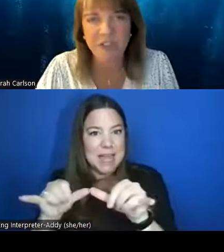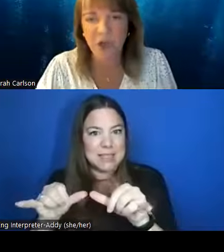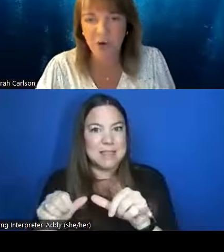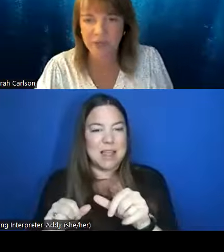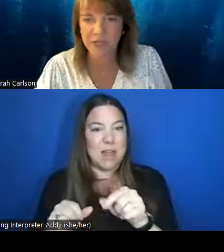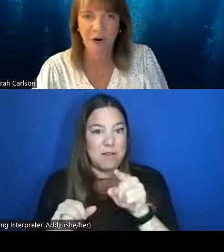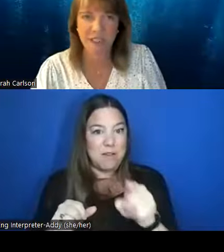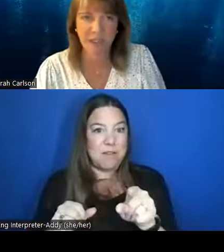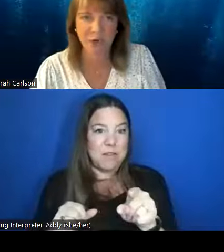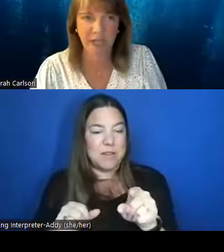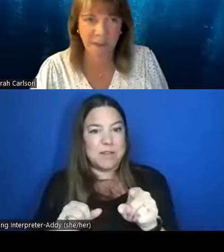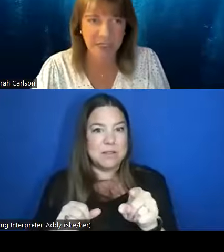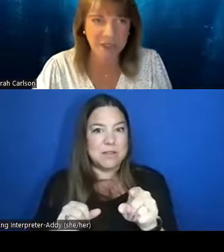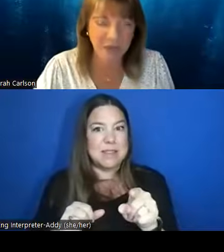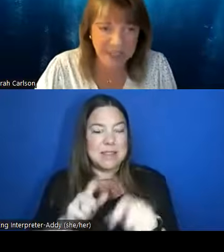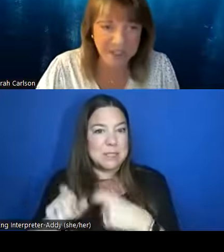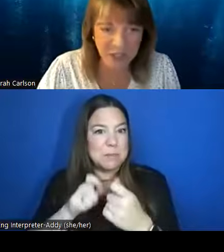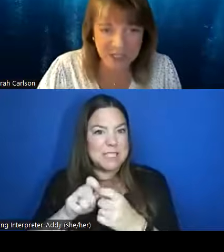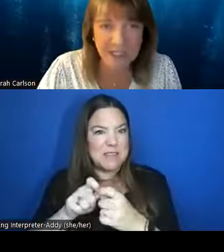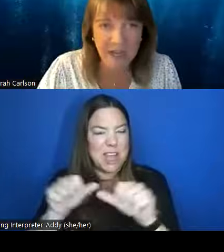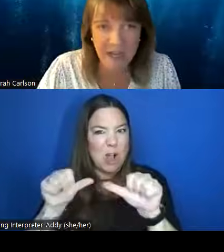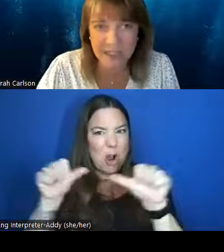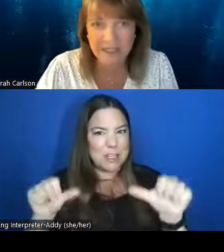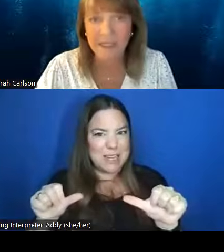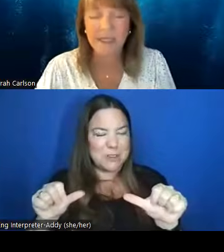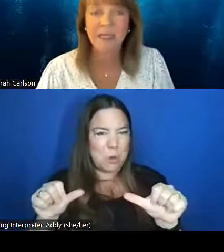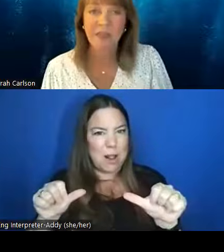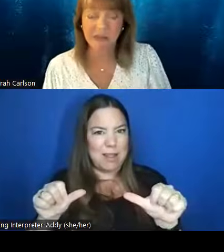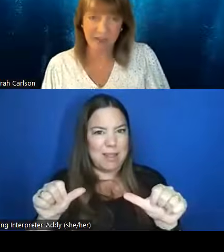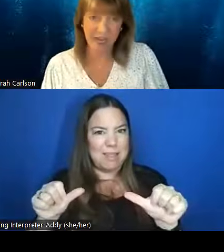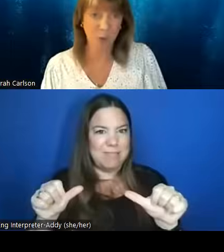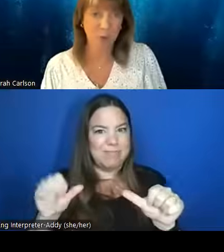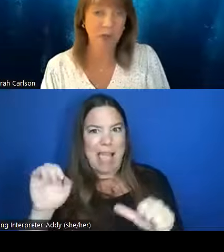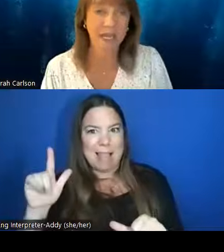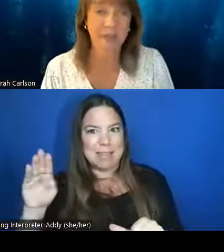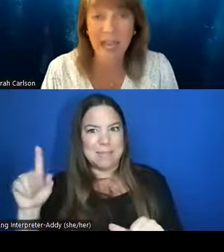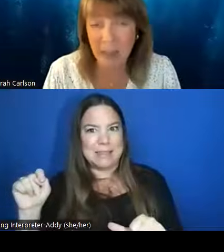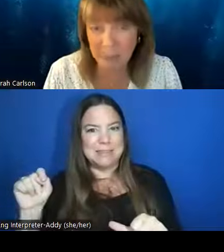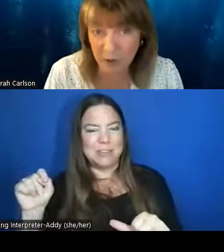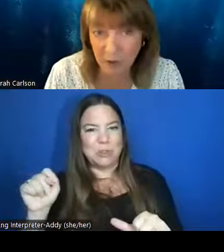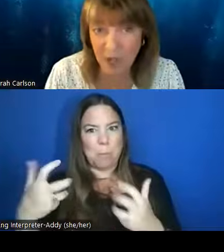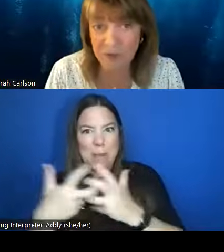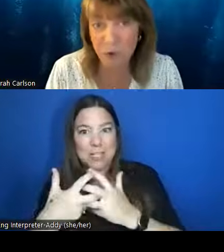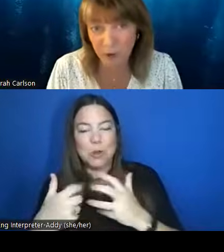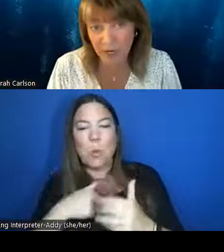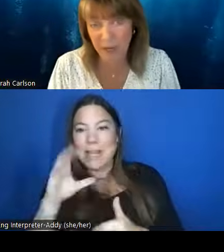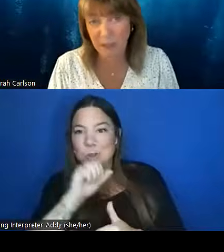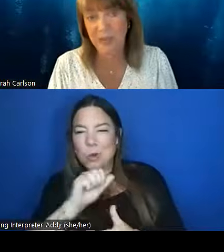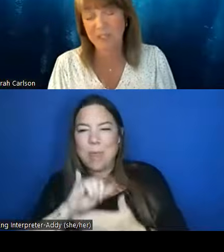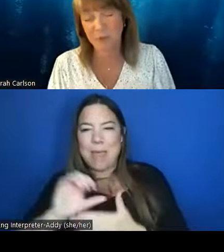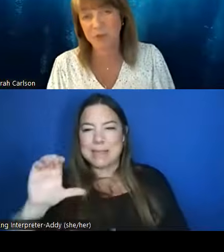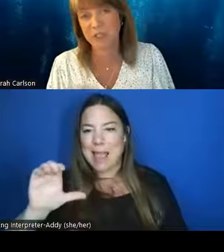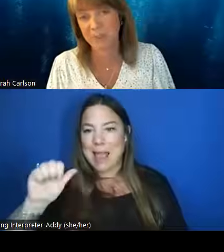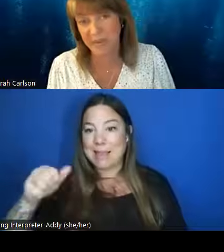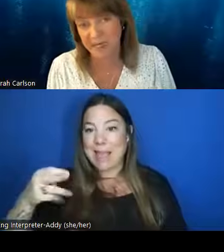this curious architectural element. So that suggested to us that in fact we were looking at the capital of a Doric column